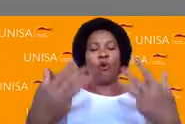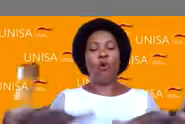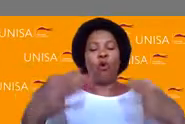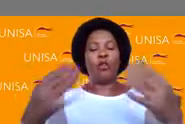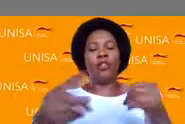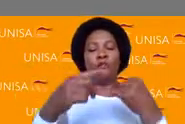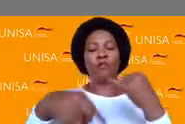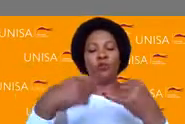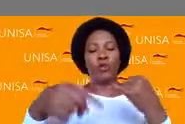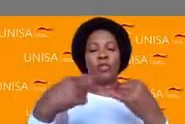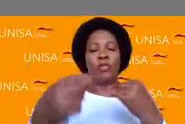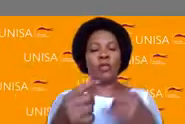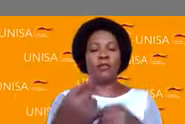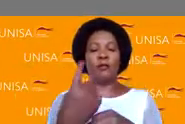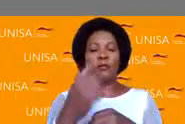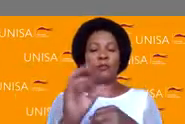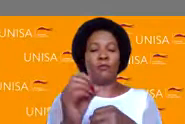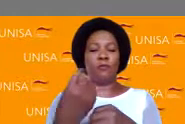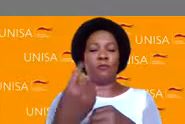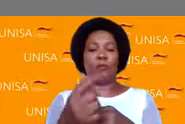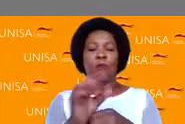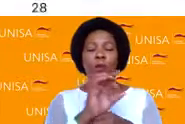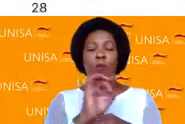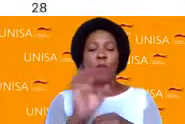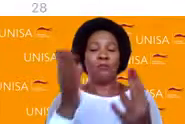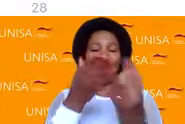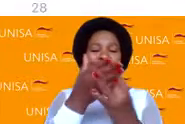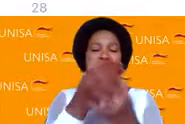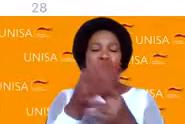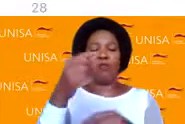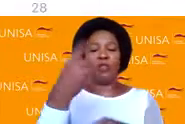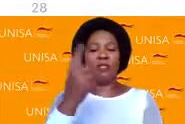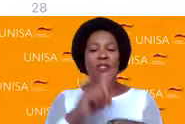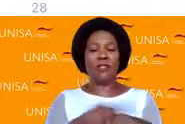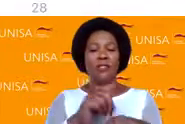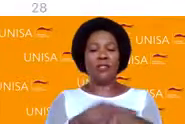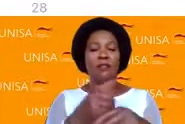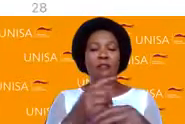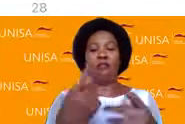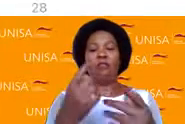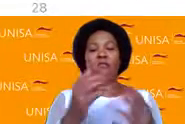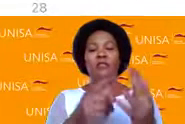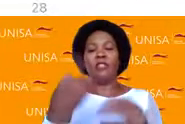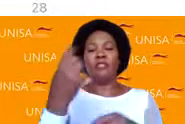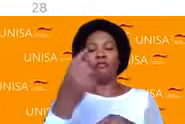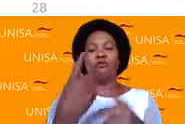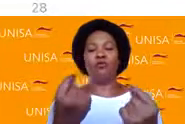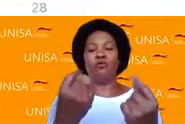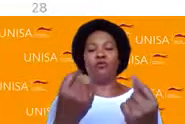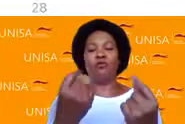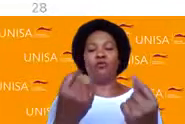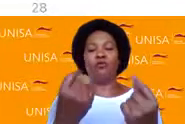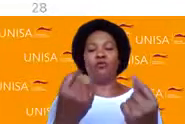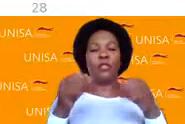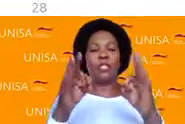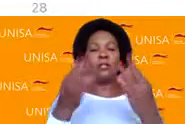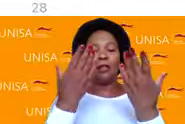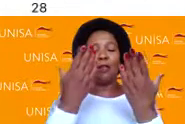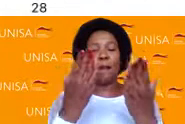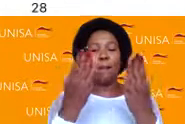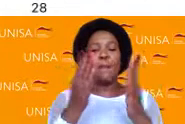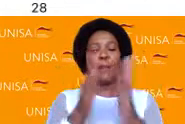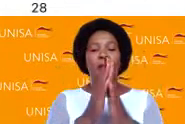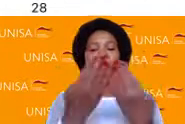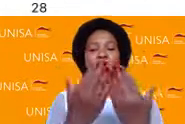So if you access your site for the first time, always first go to official study material in the left navigation